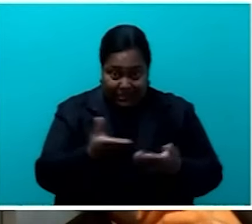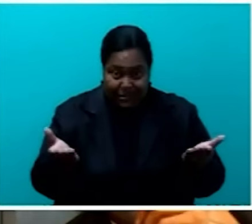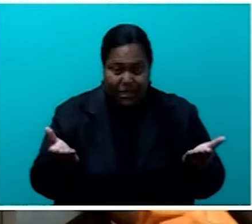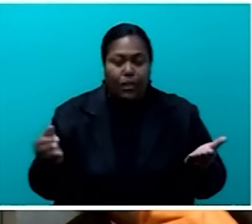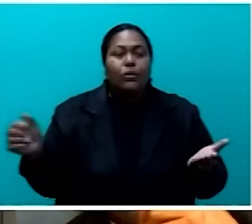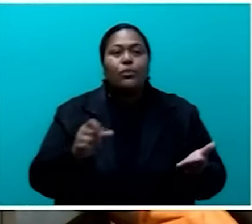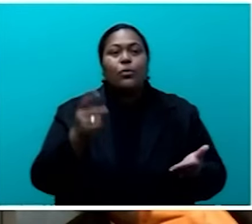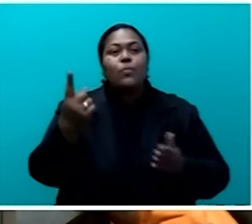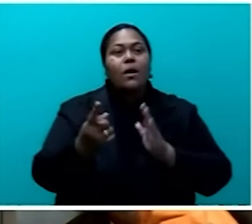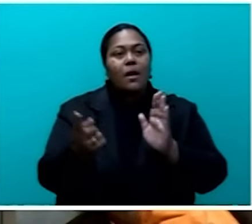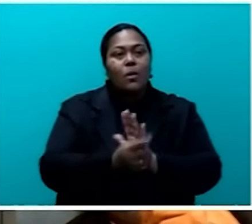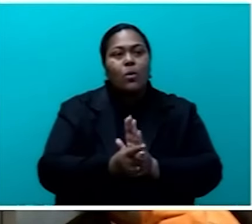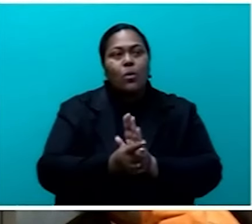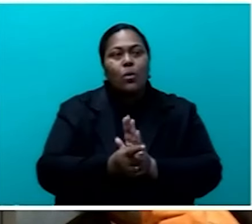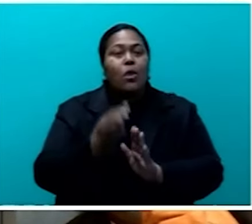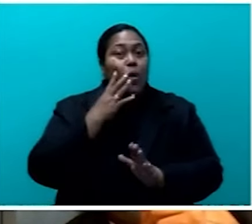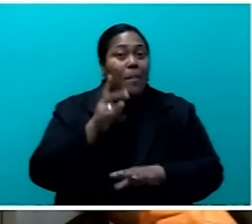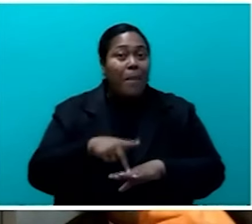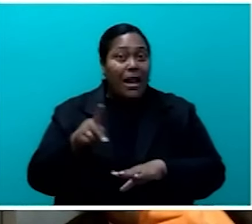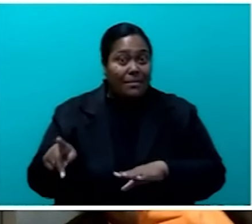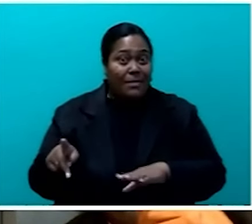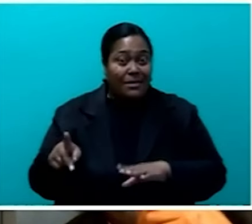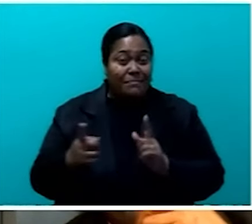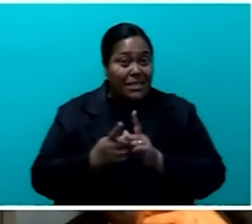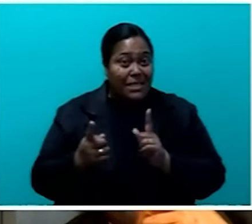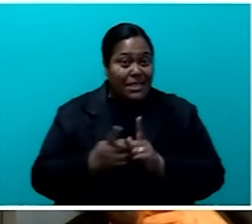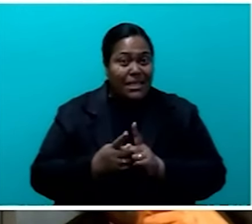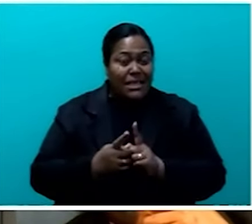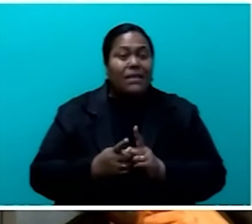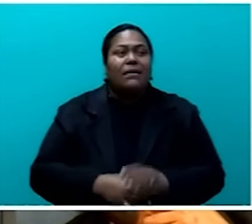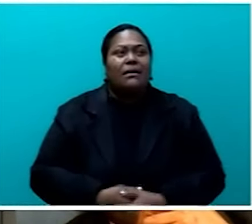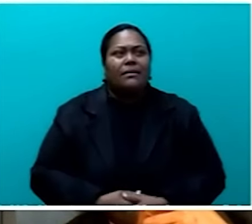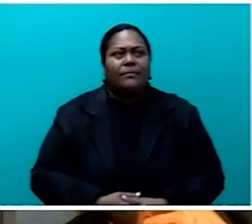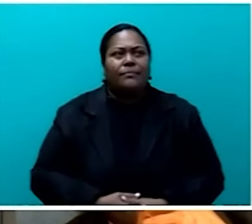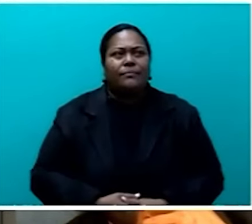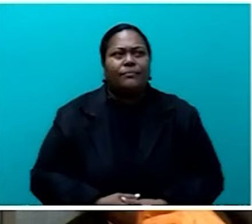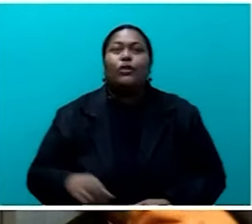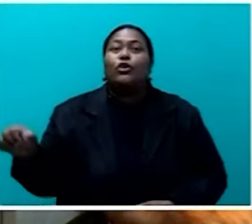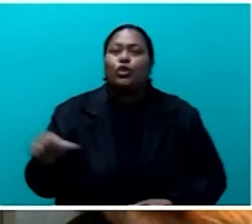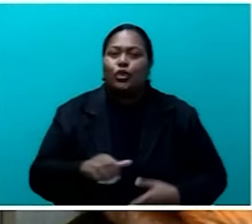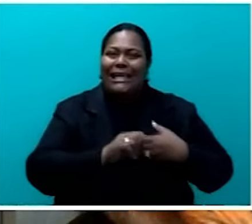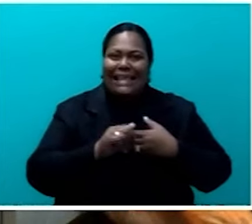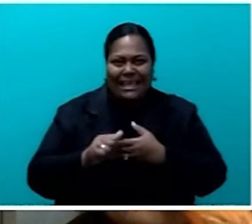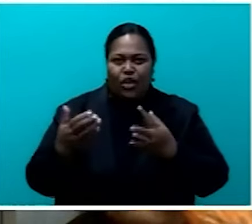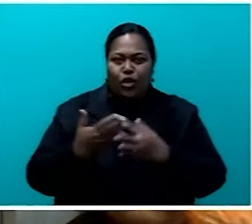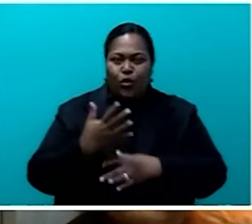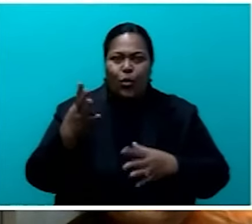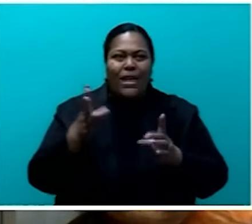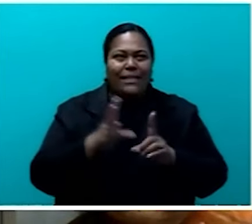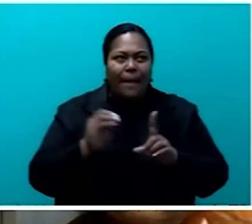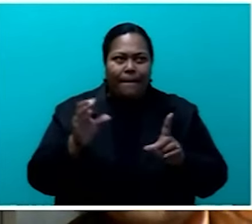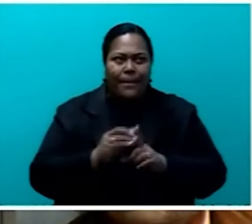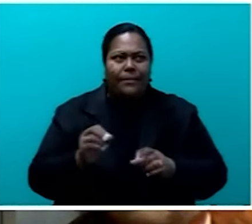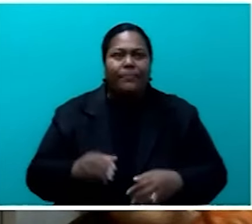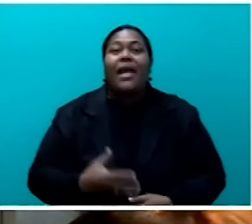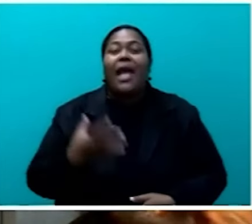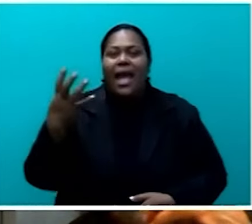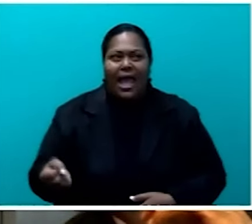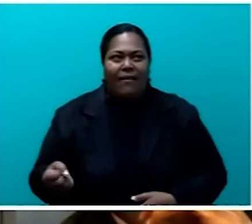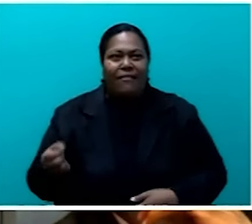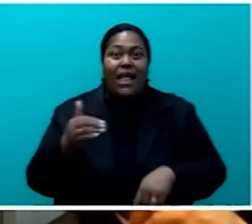1 hour during the Parliament session to at least lead by example by having a touch rugby between the government